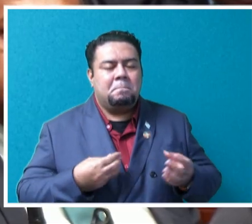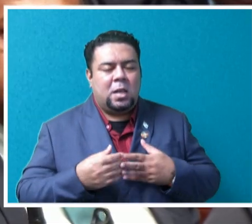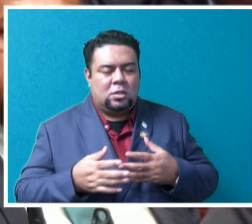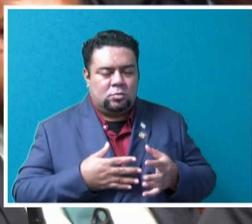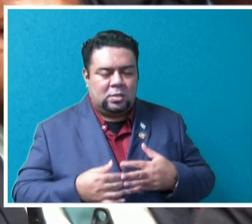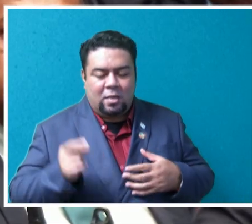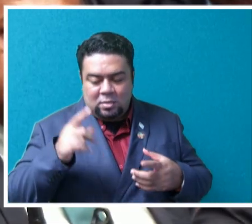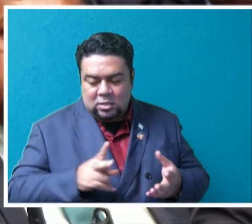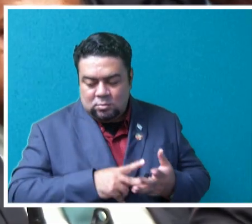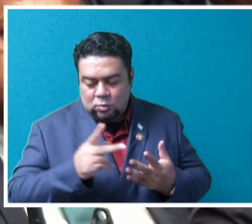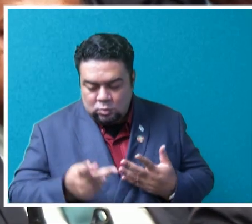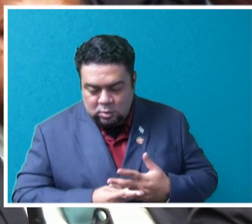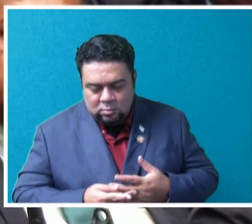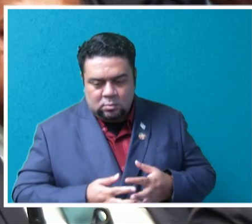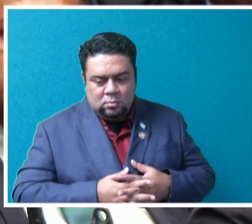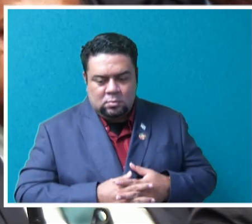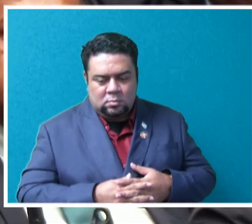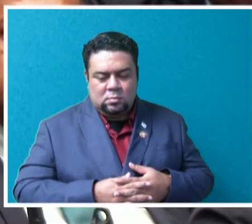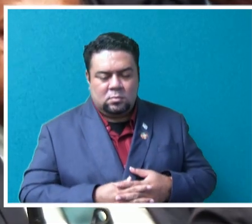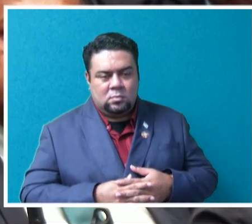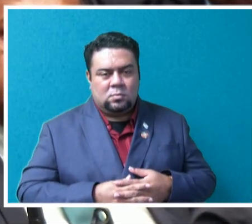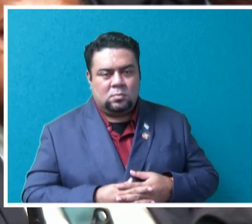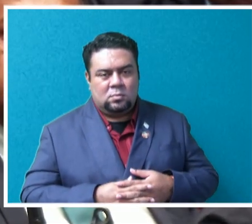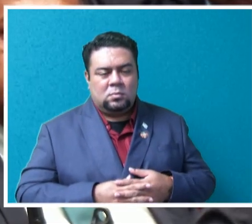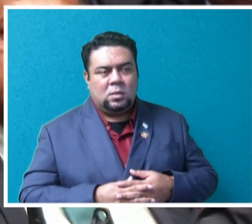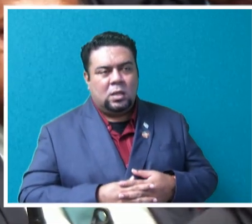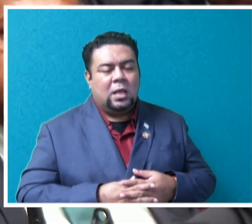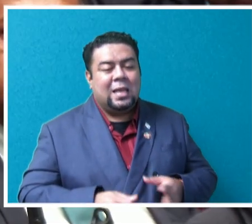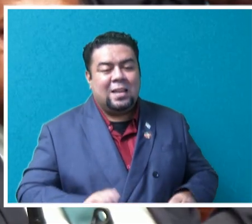These initiatives invest directly in human capital,